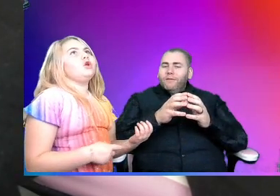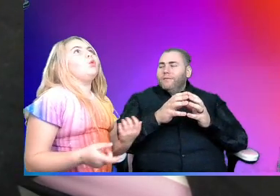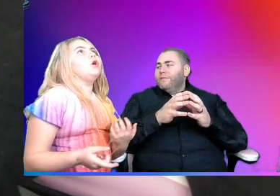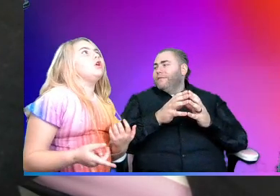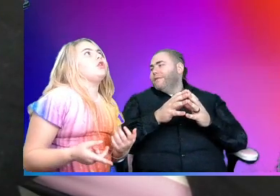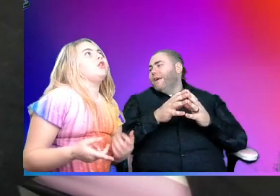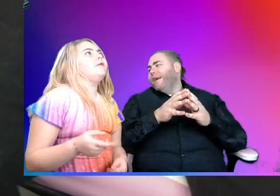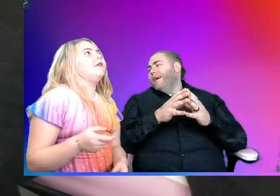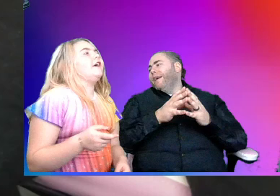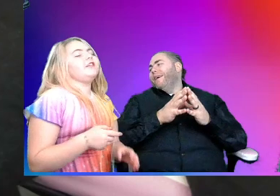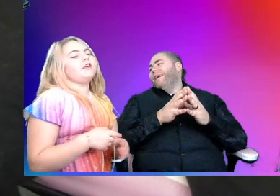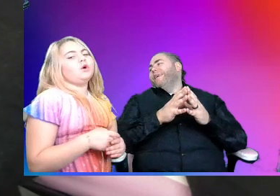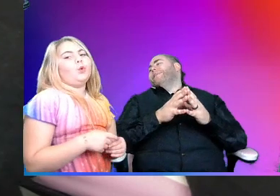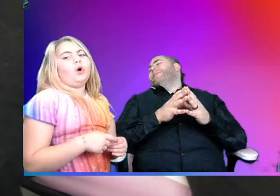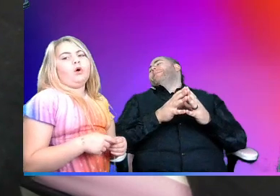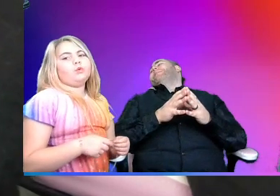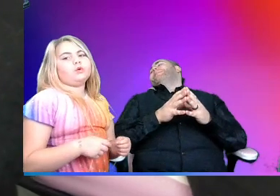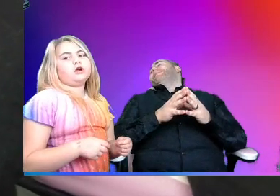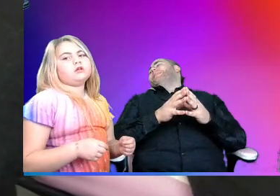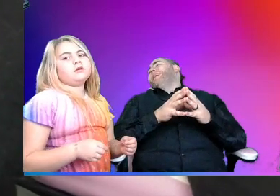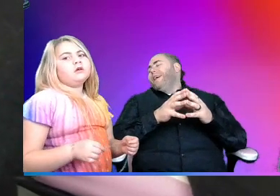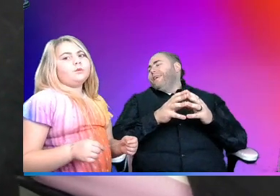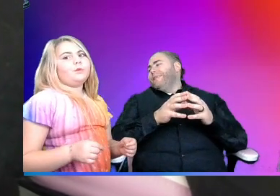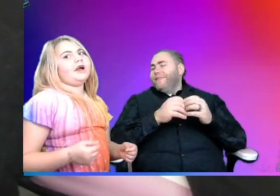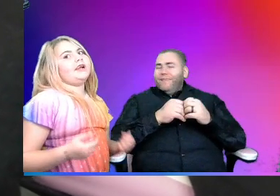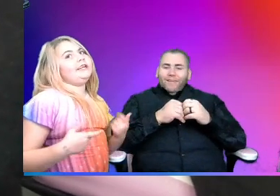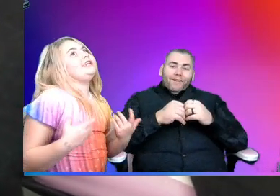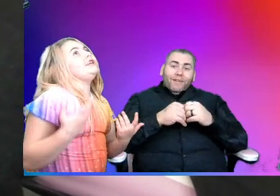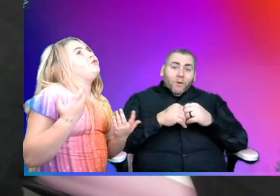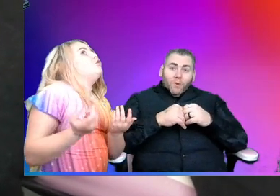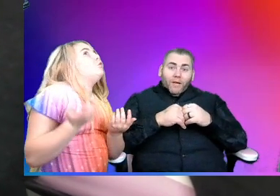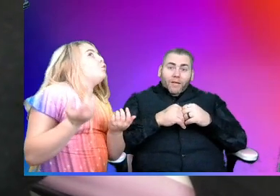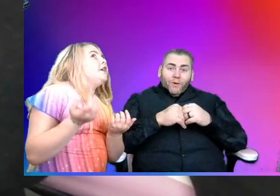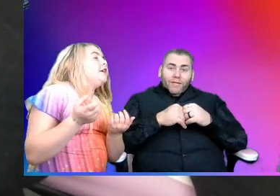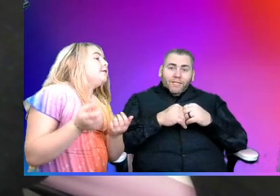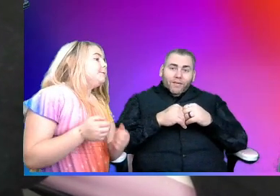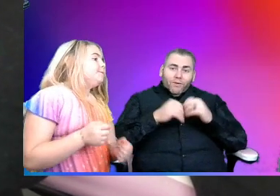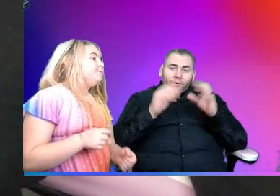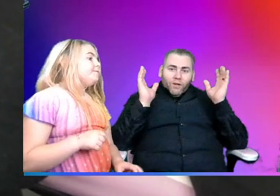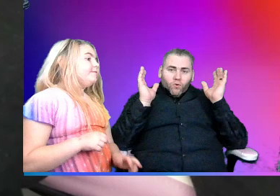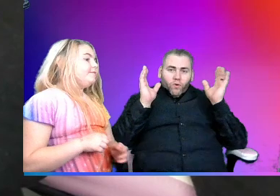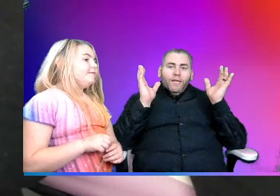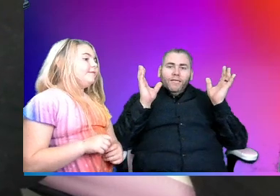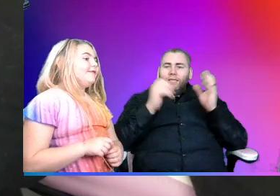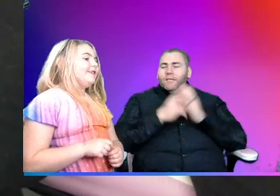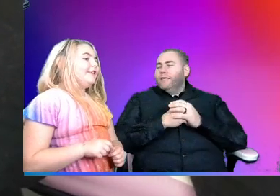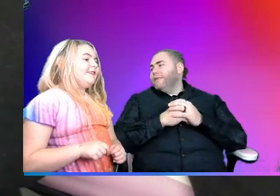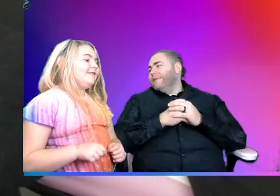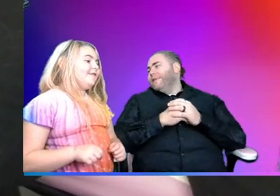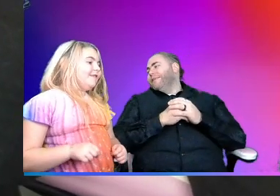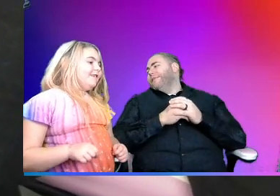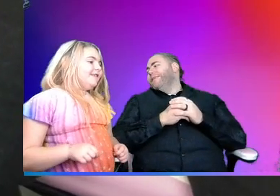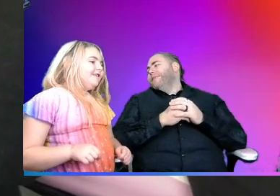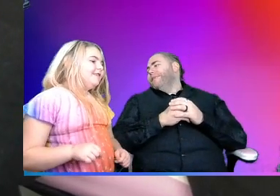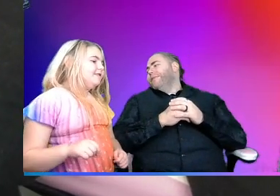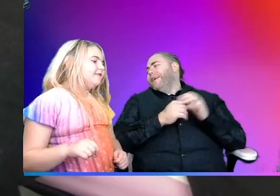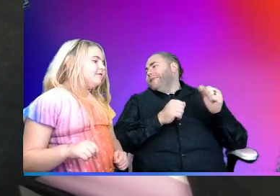Sometimes it works, sometimes it won't work, but I need the ring. We're getting ring. Crazy here. We're getting crazy.